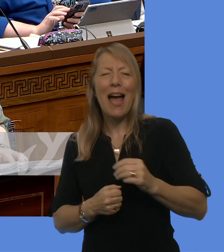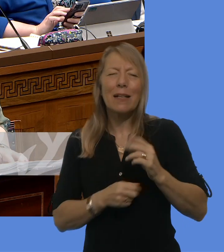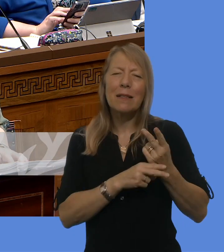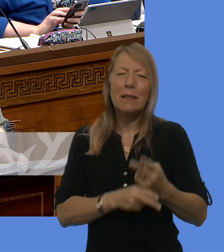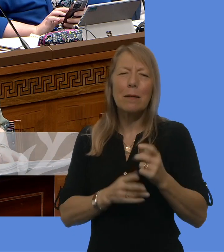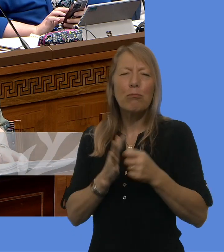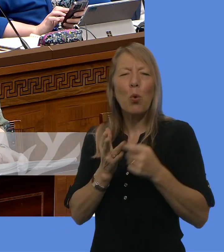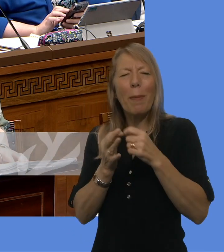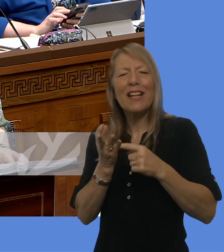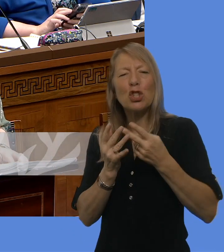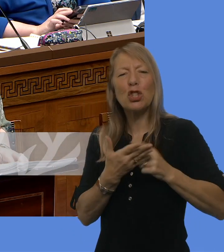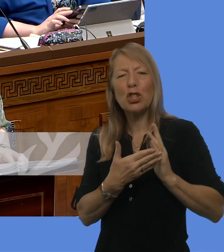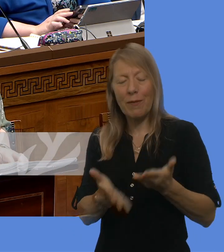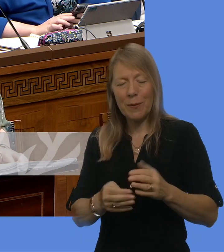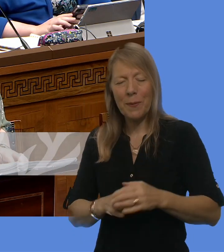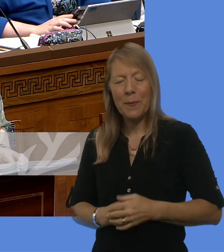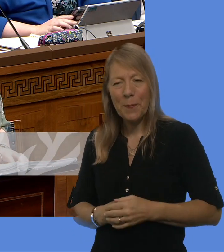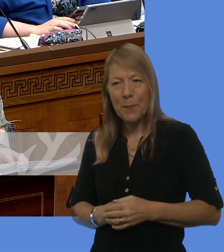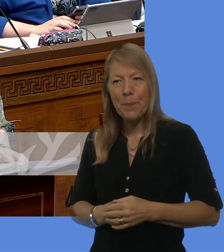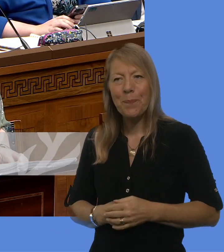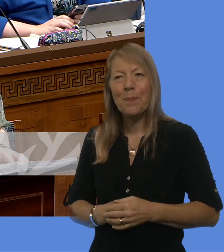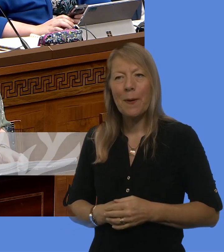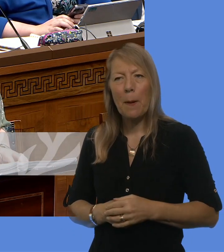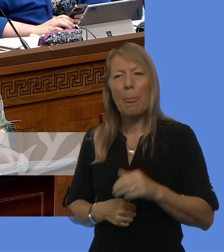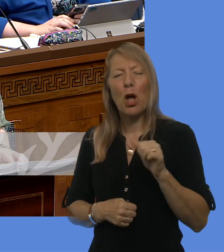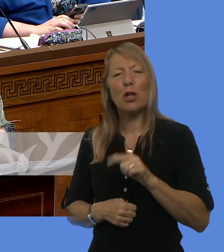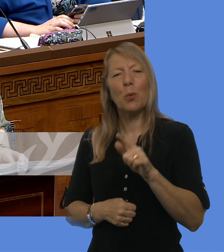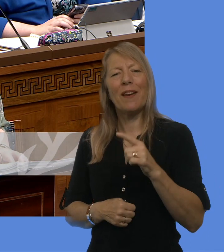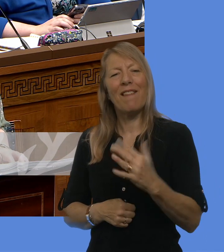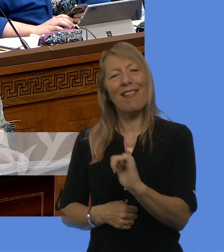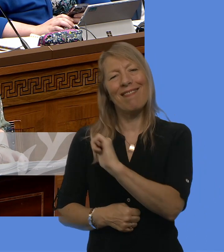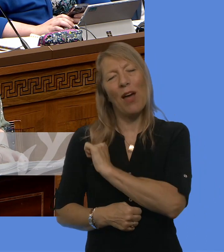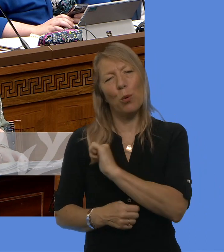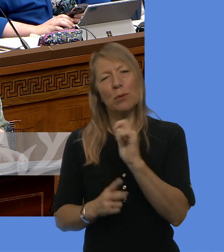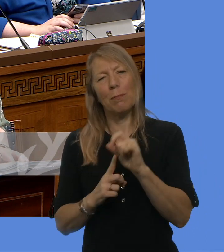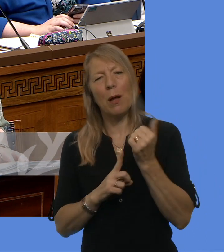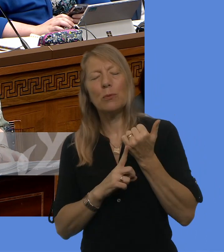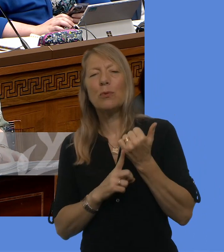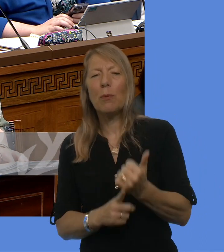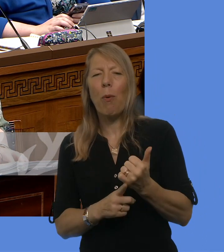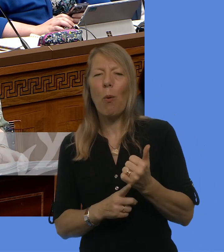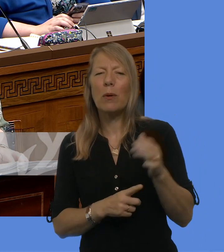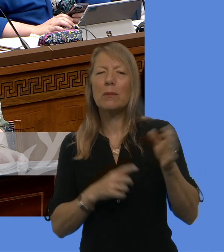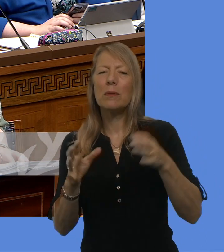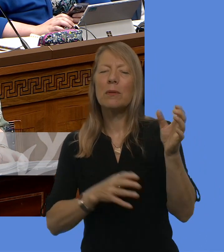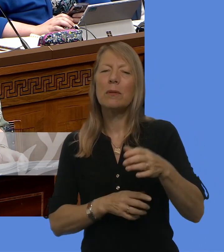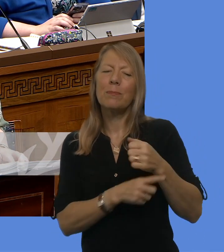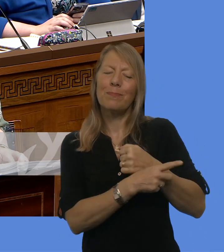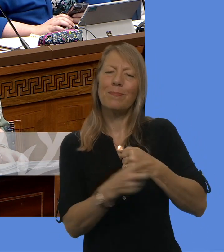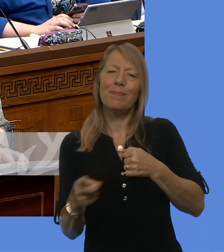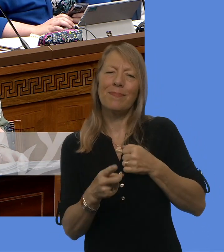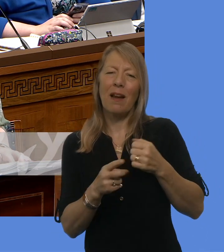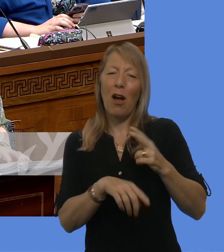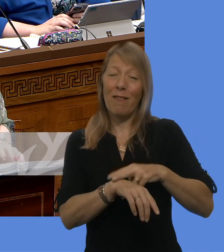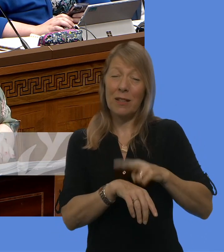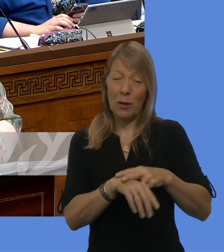around £500,000 for the 24-25 year to support the deployment of supervising officers whose role it is to engage with TROs